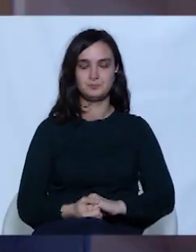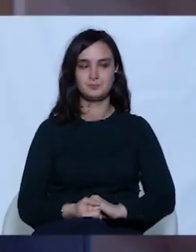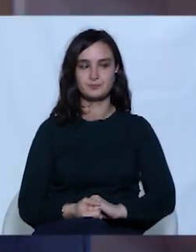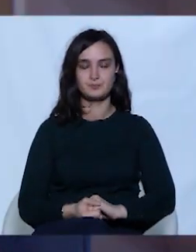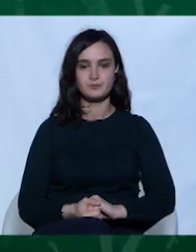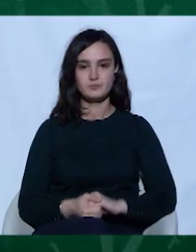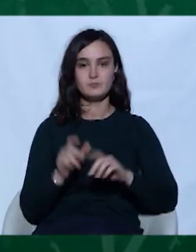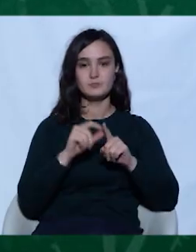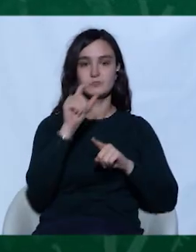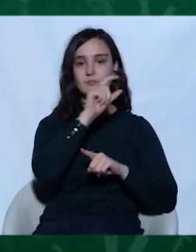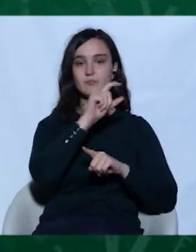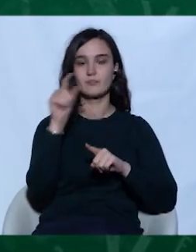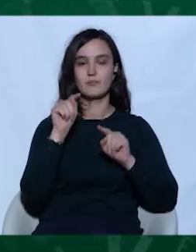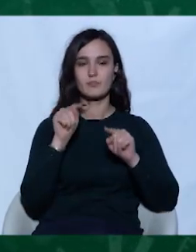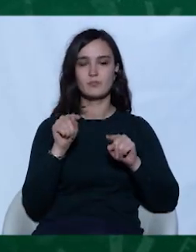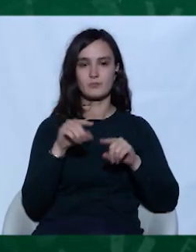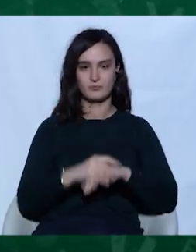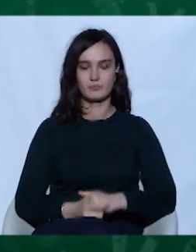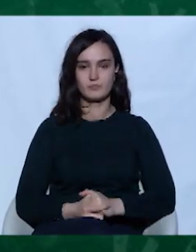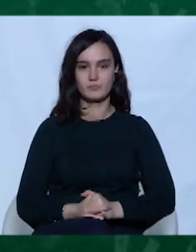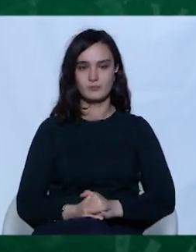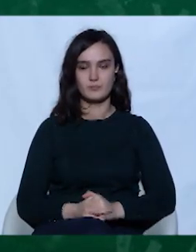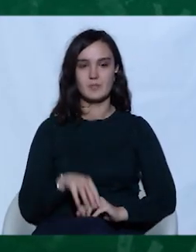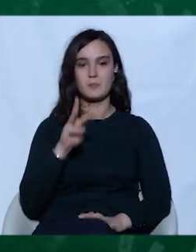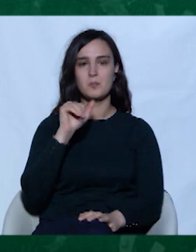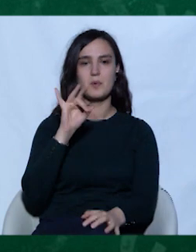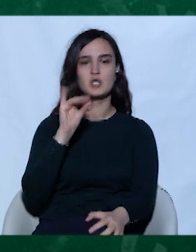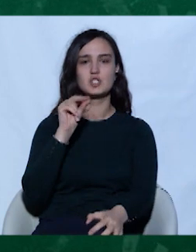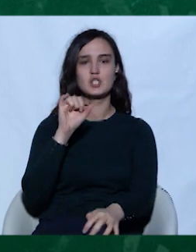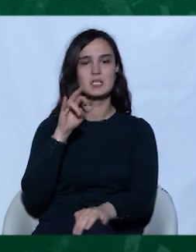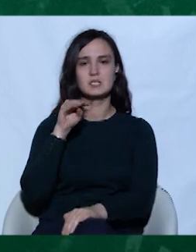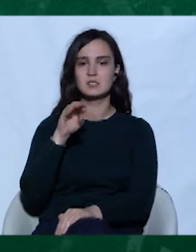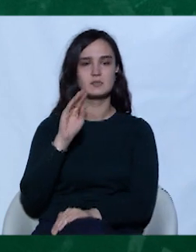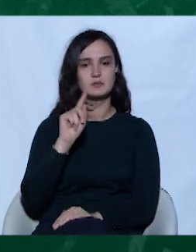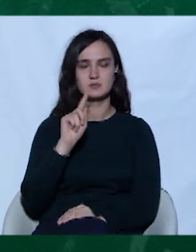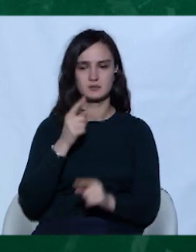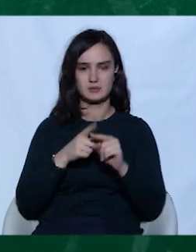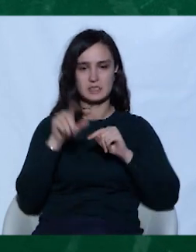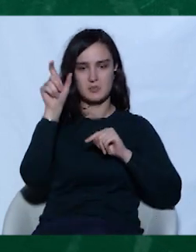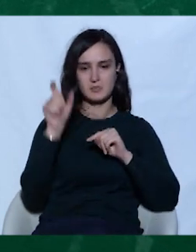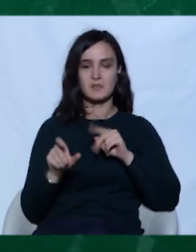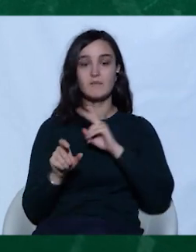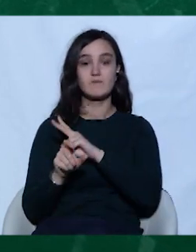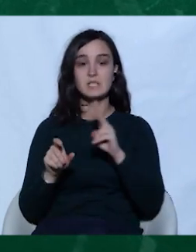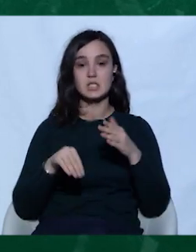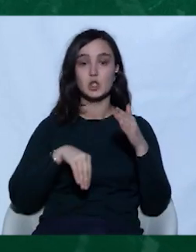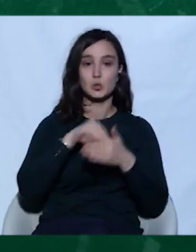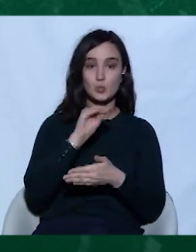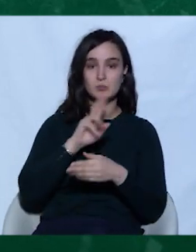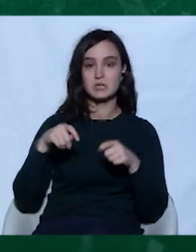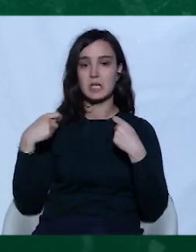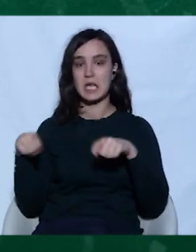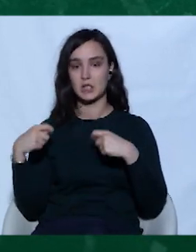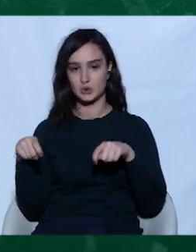matchmaking. Matchmaking is the arranging of marriages between other people, and the person who